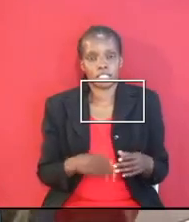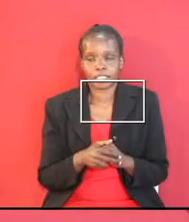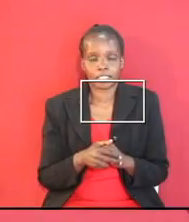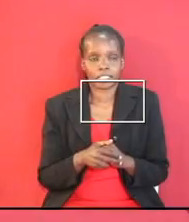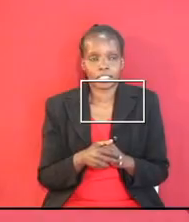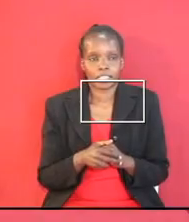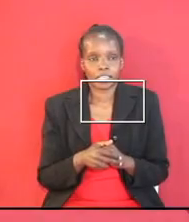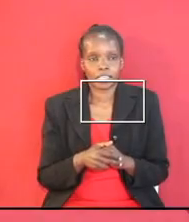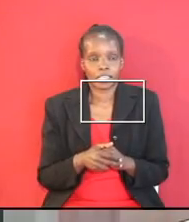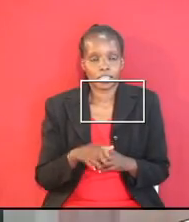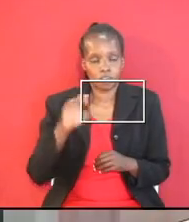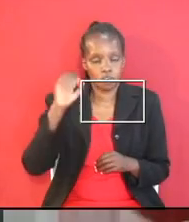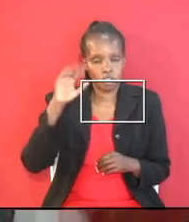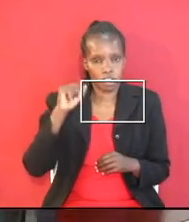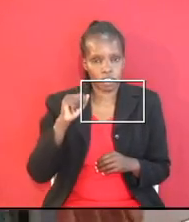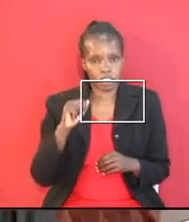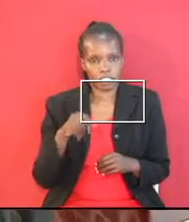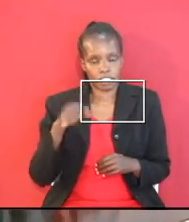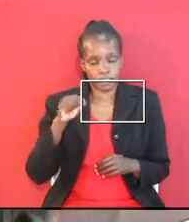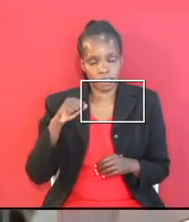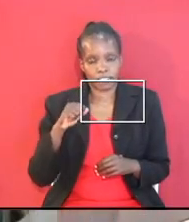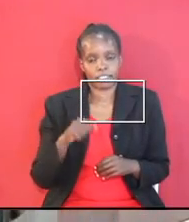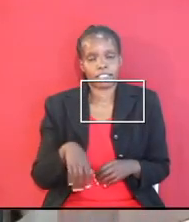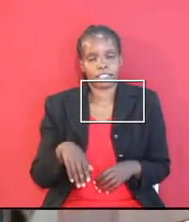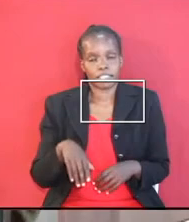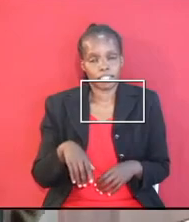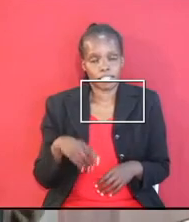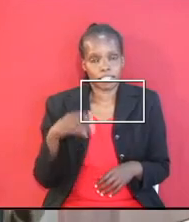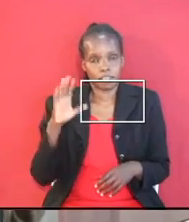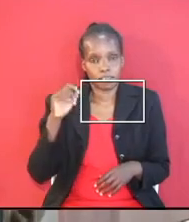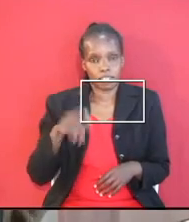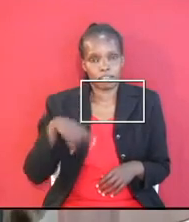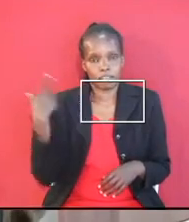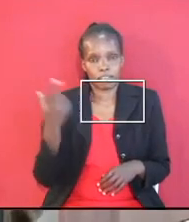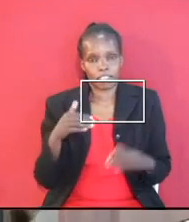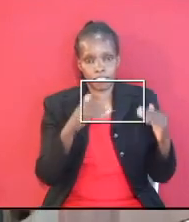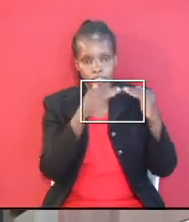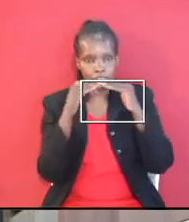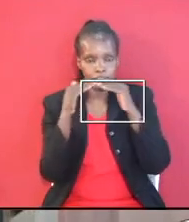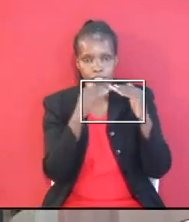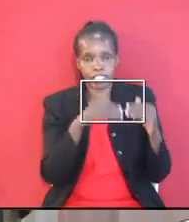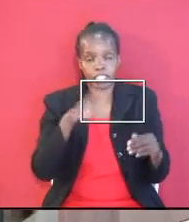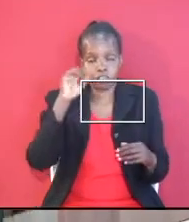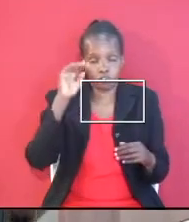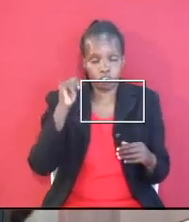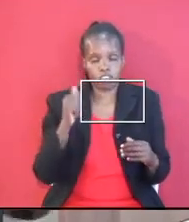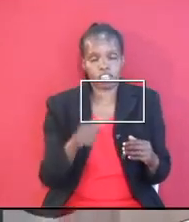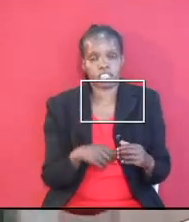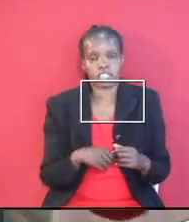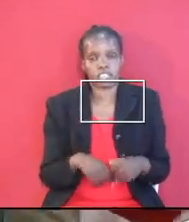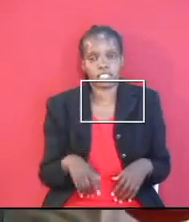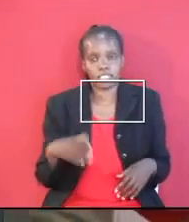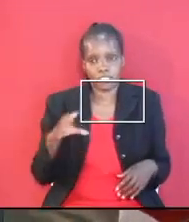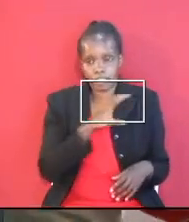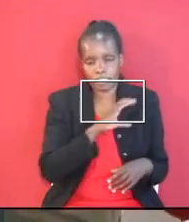Yes? The calling? Yes. The calling. Our very first level is the calling level. As a